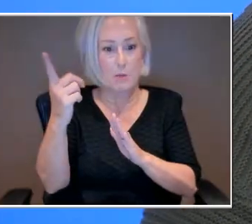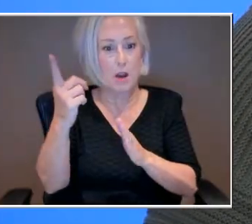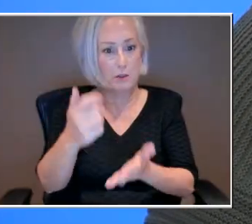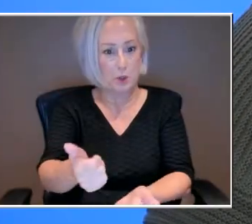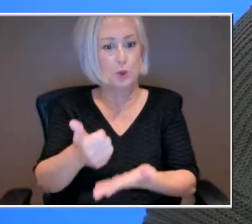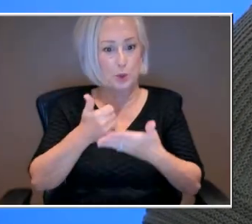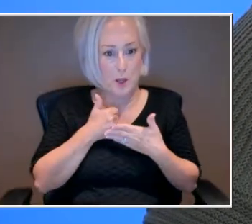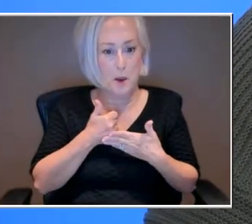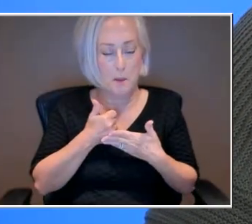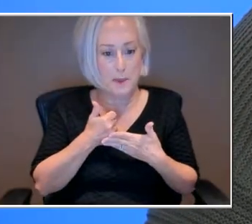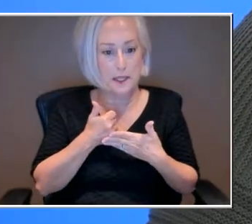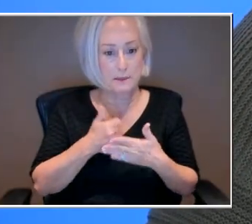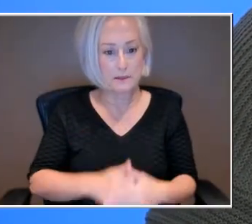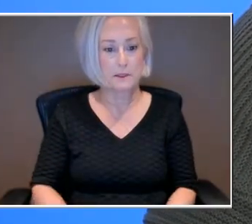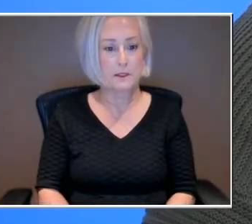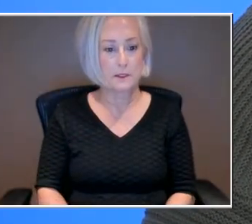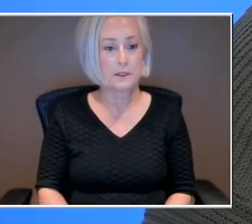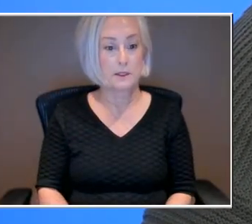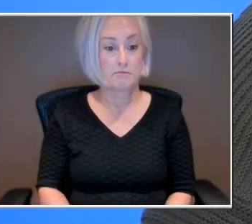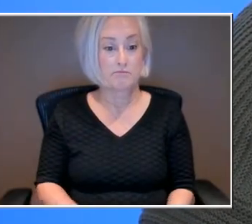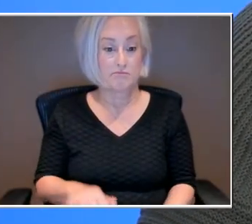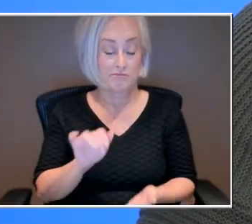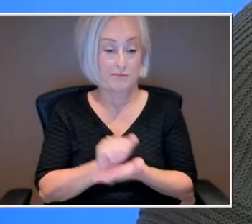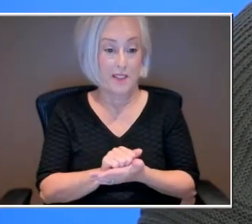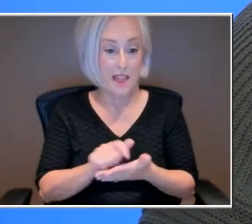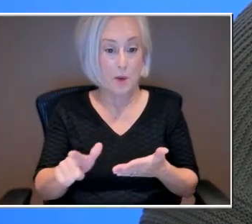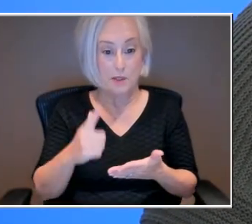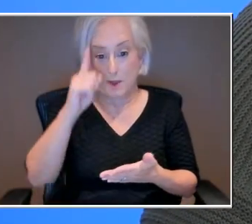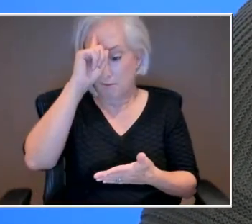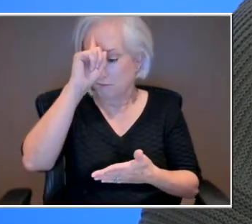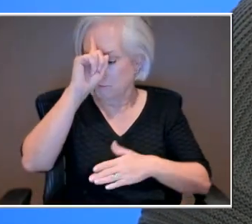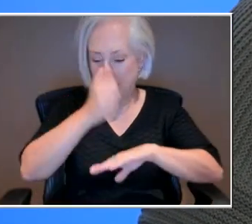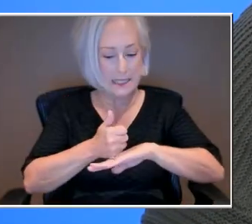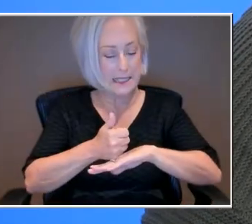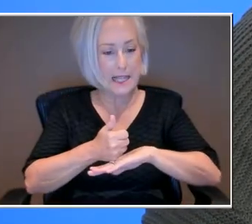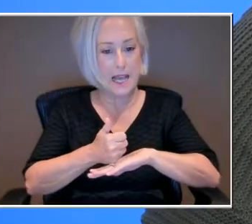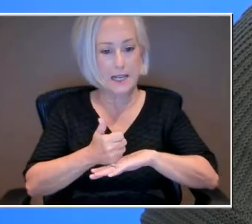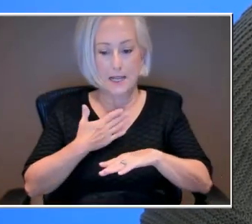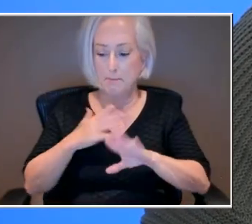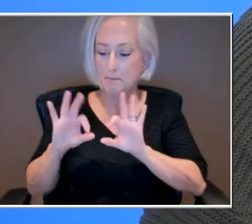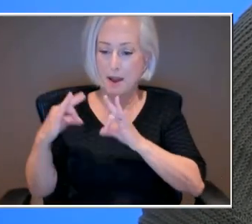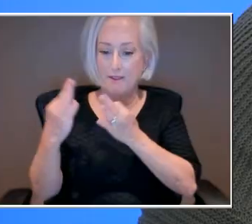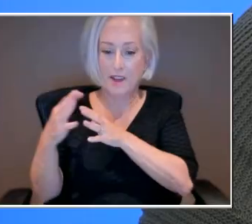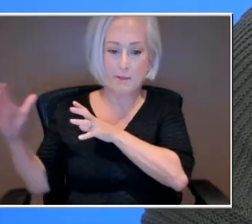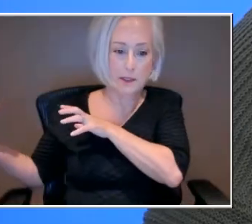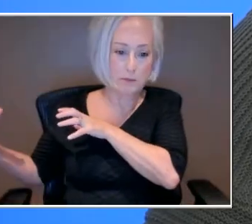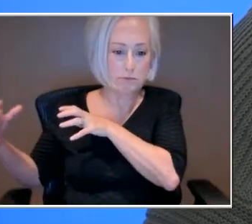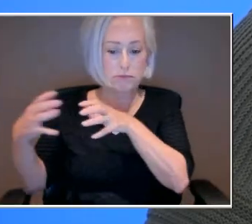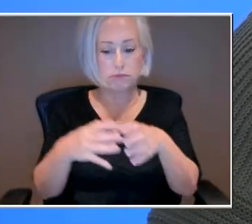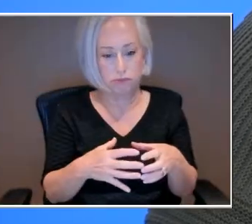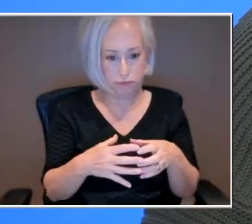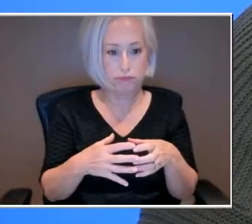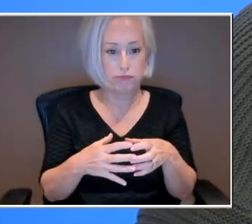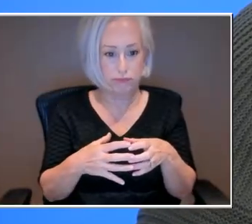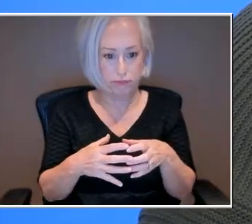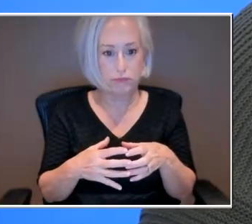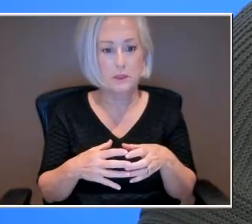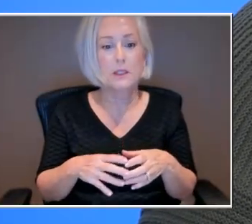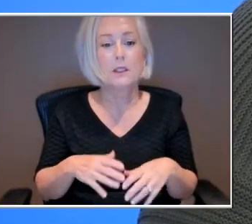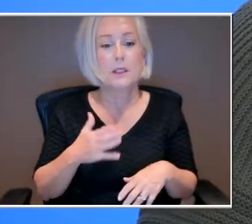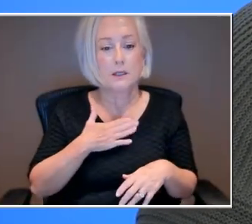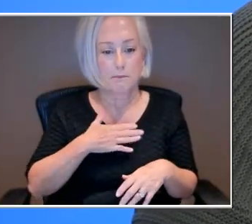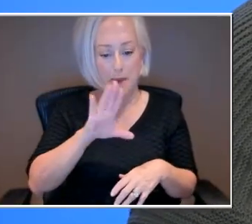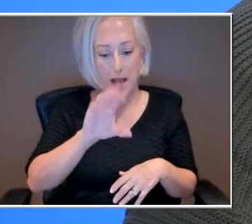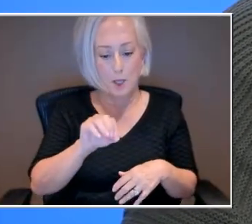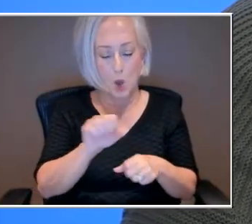That was pretty much my mindset. My family all, like, they all came over Instantly, my coworkers came over and